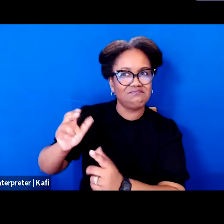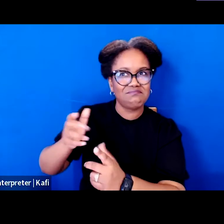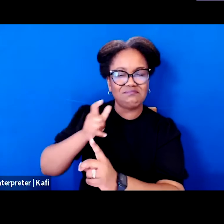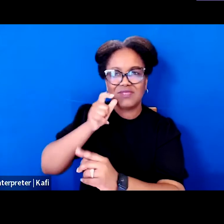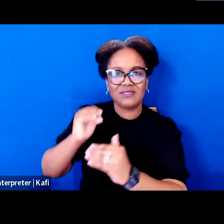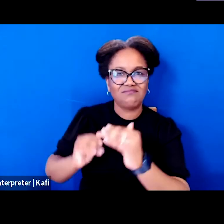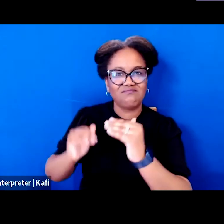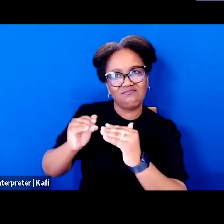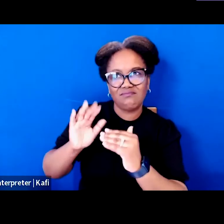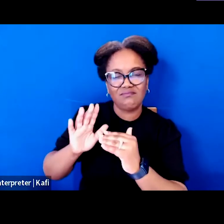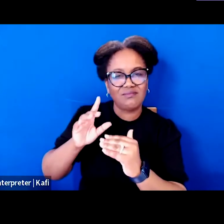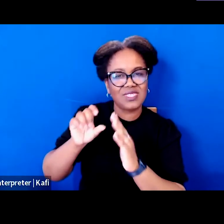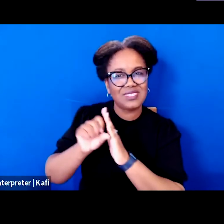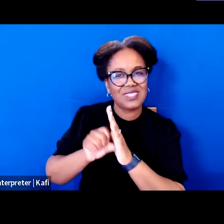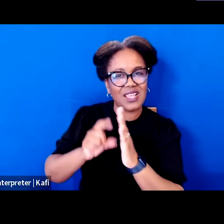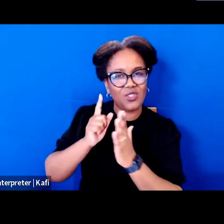then transformed into